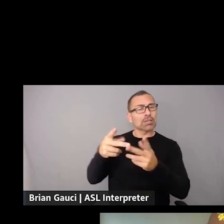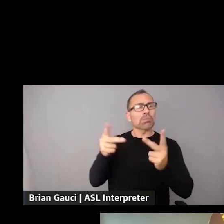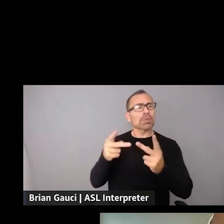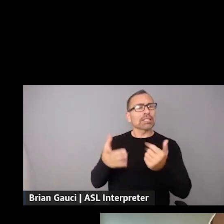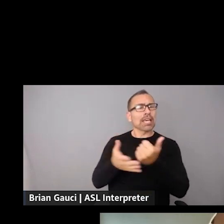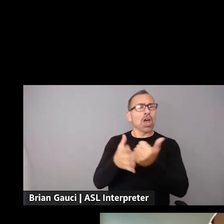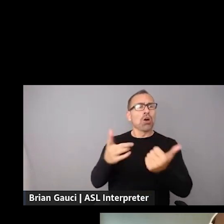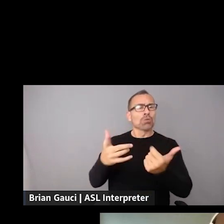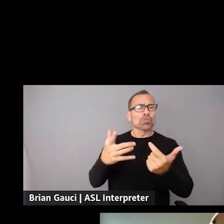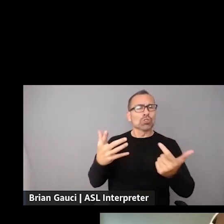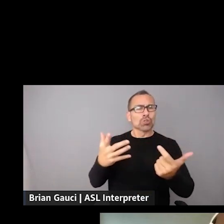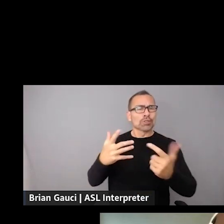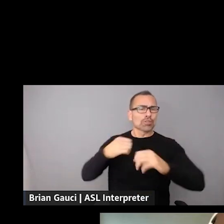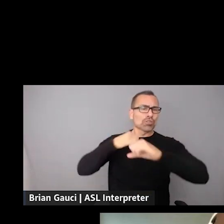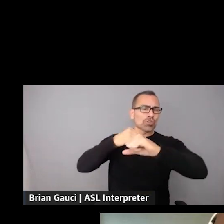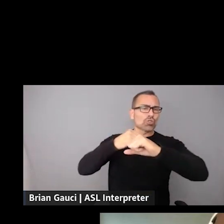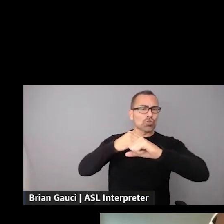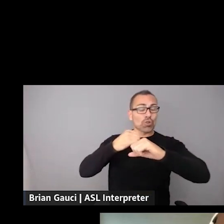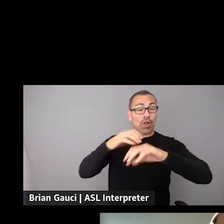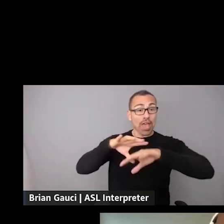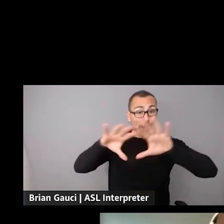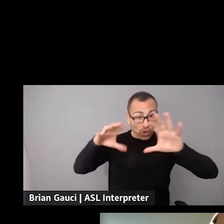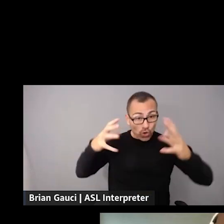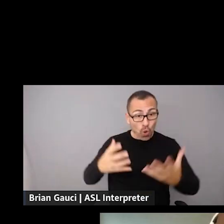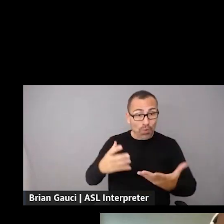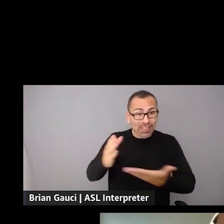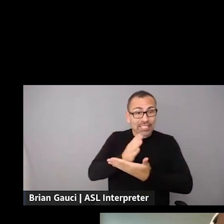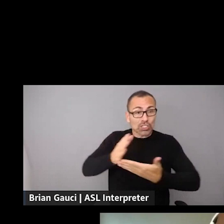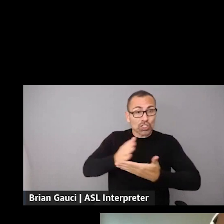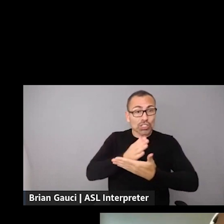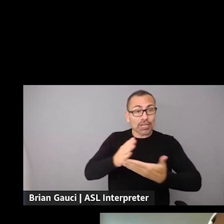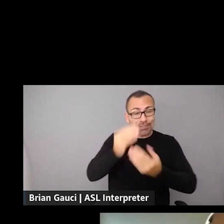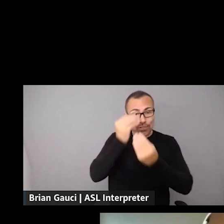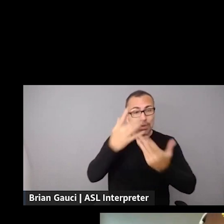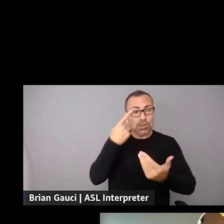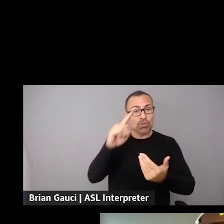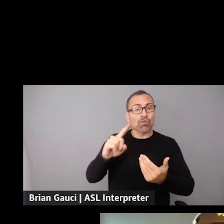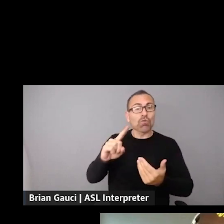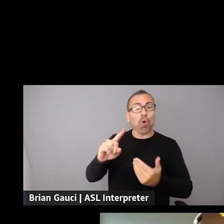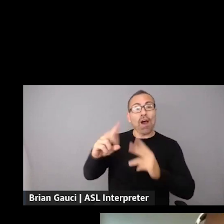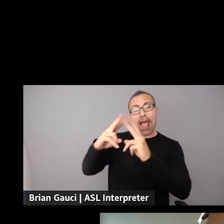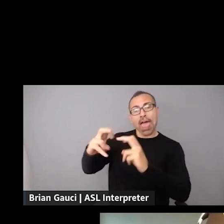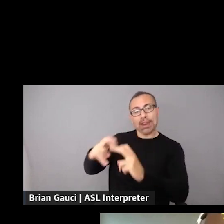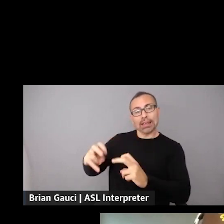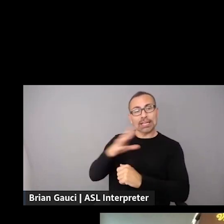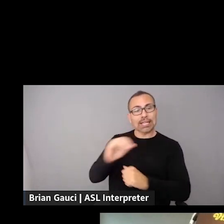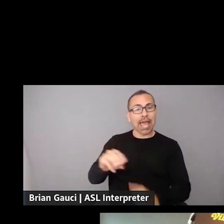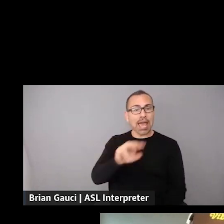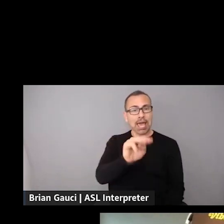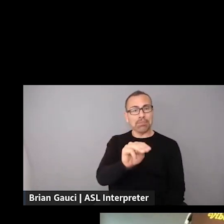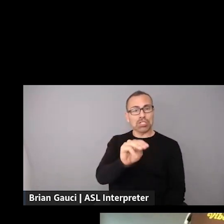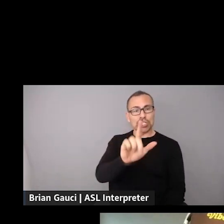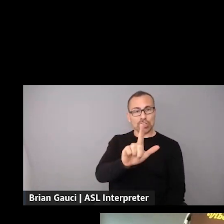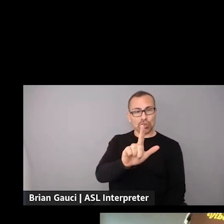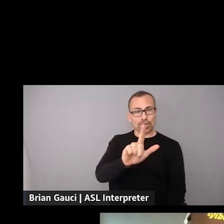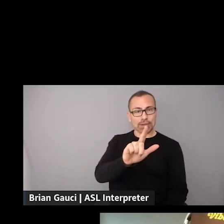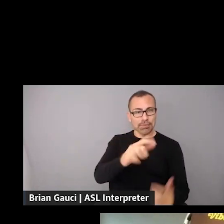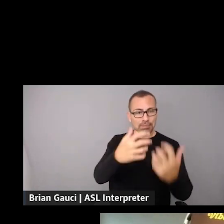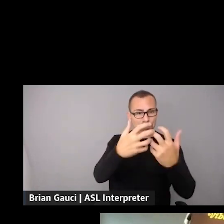your data for analytics and machine learning purposes. We're operating,